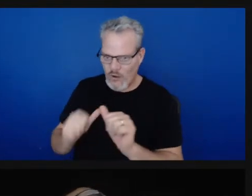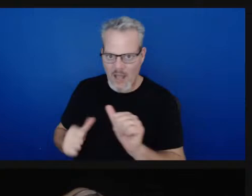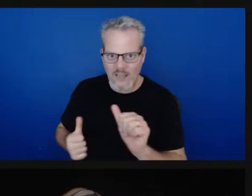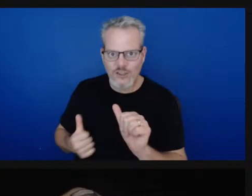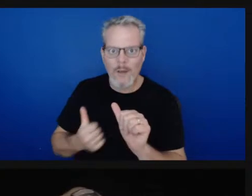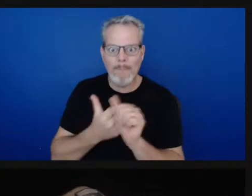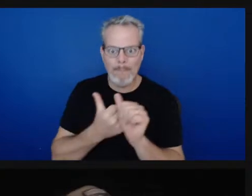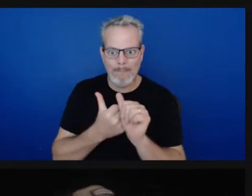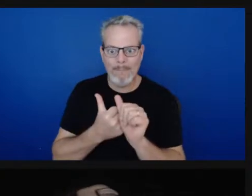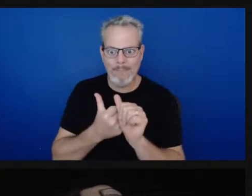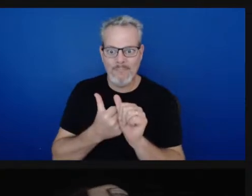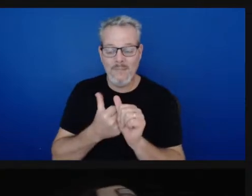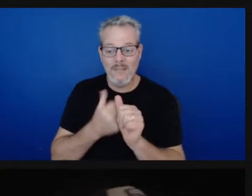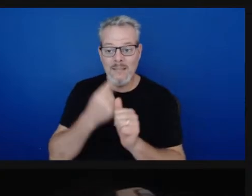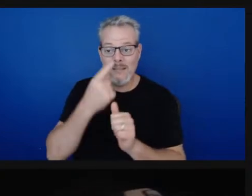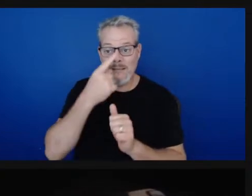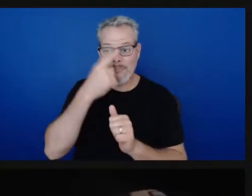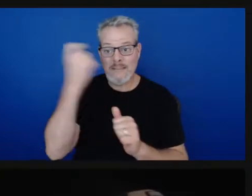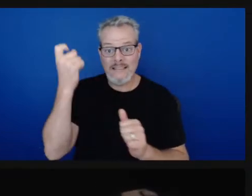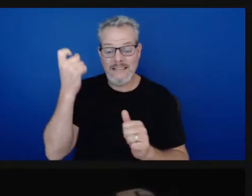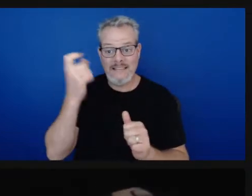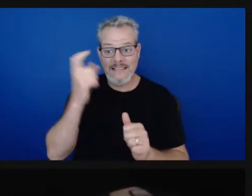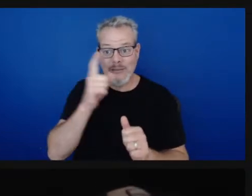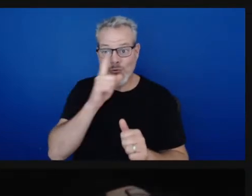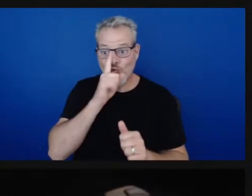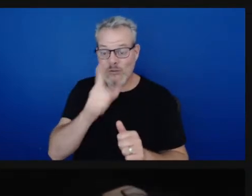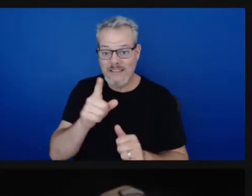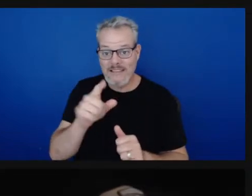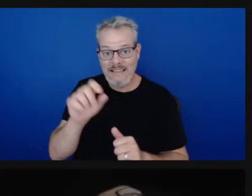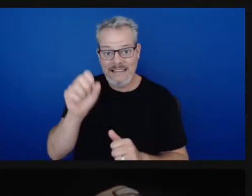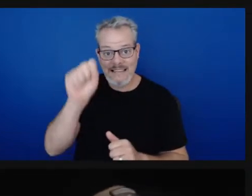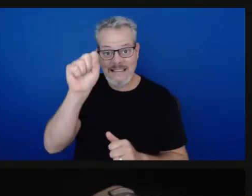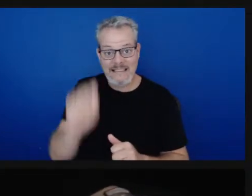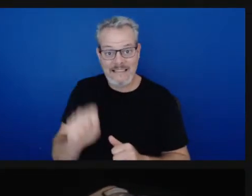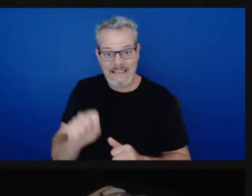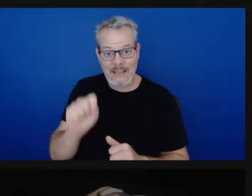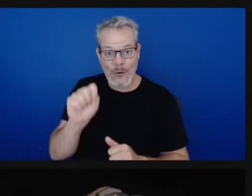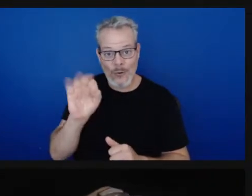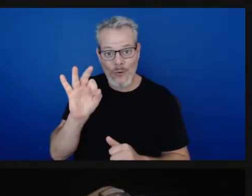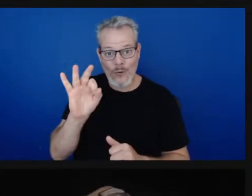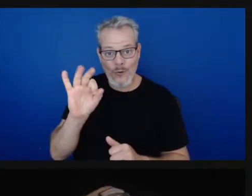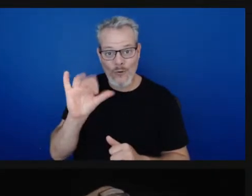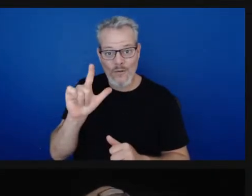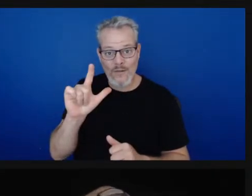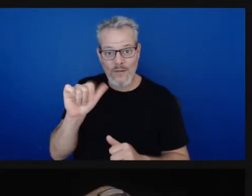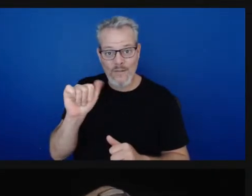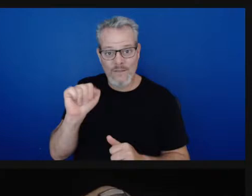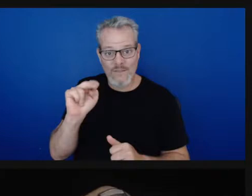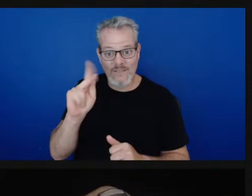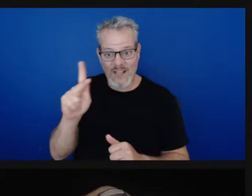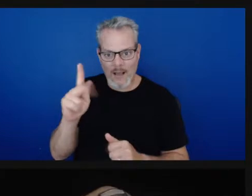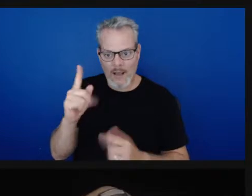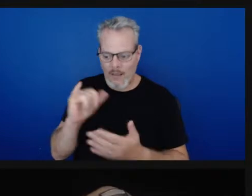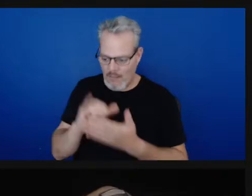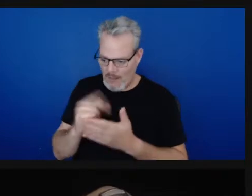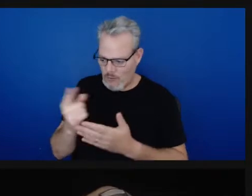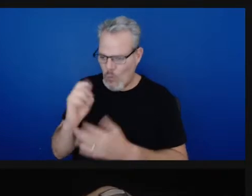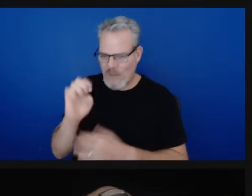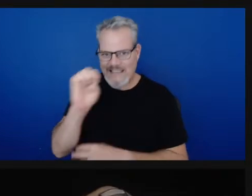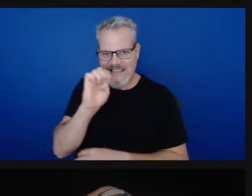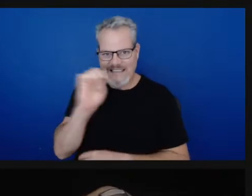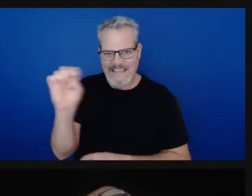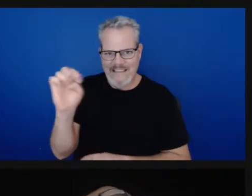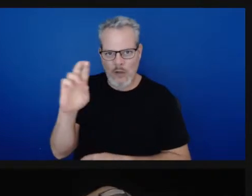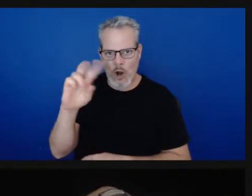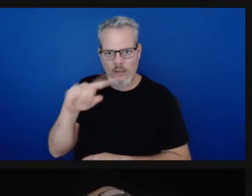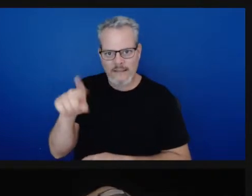And because really, this whole south flank is one big structural grain. That's the east rift zone right there. Here it becomes the